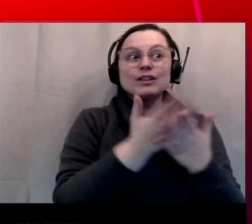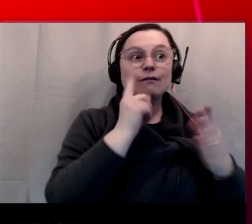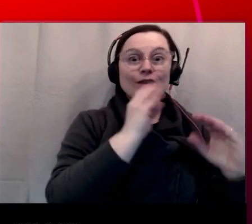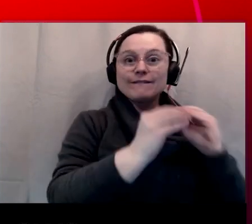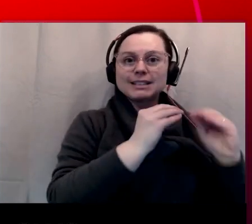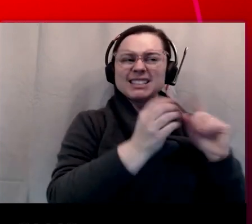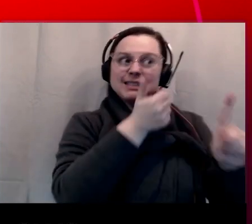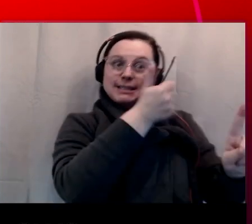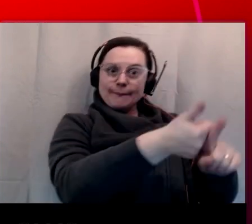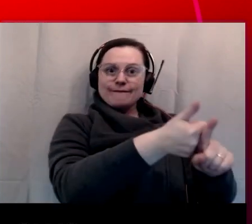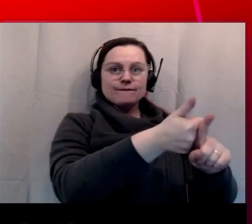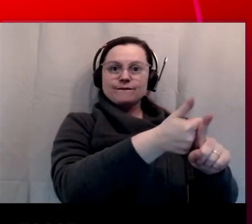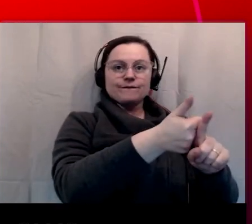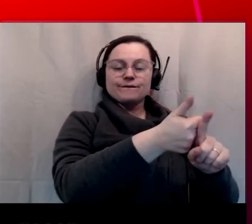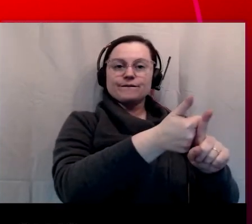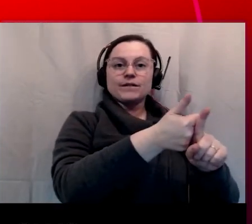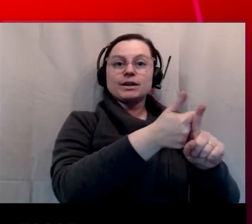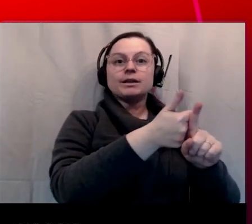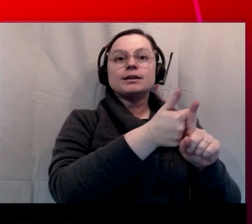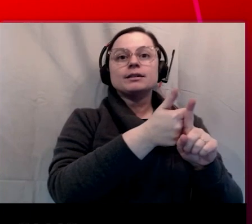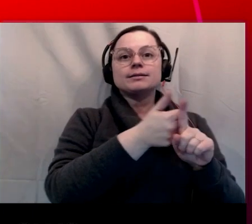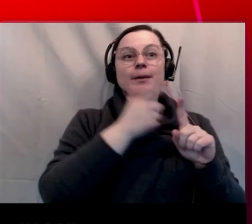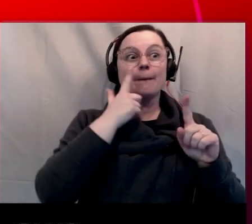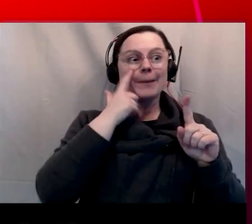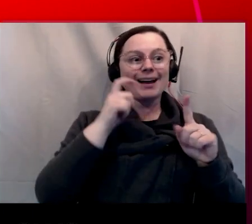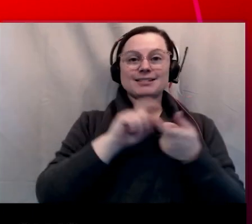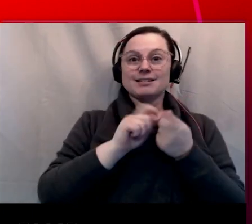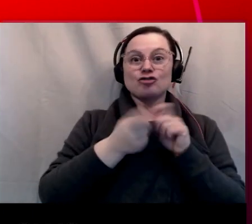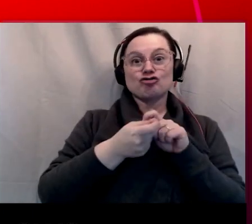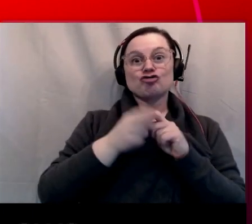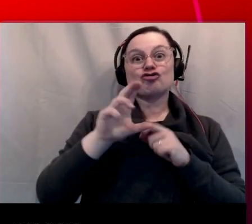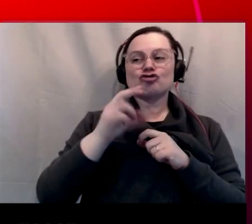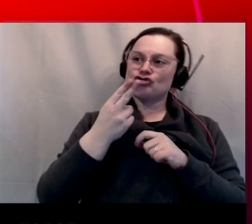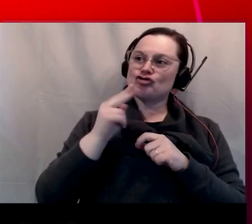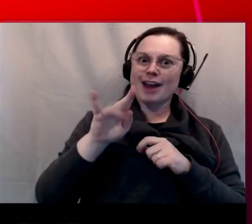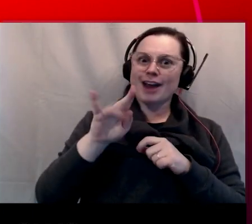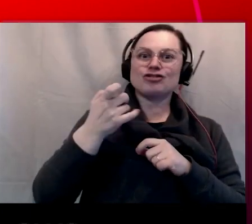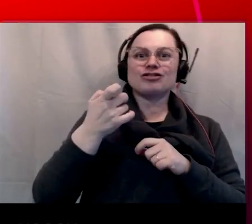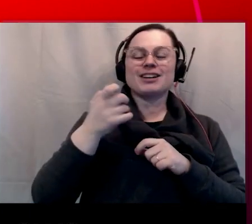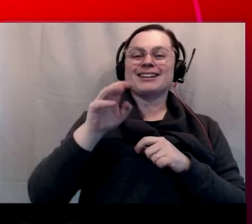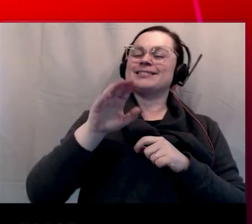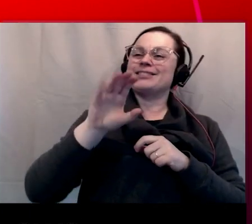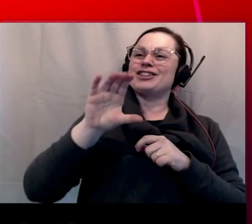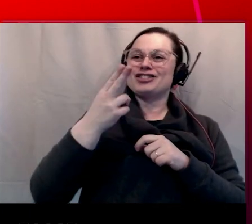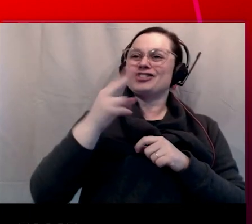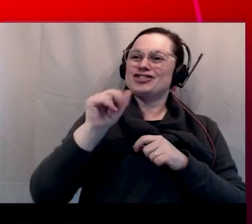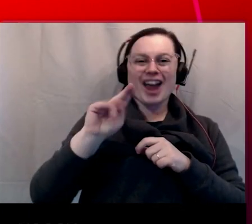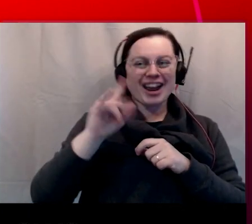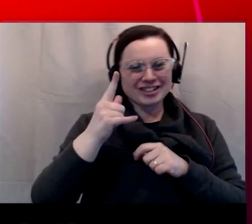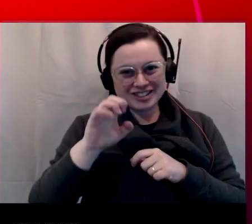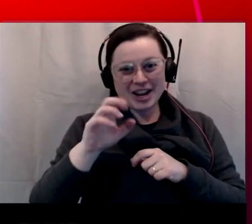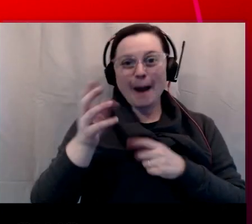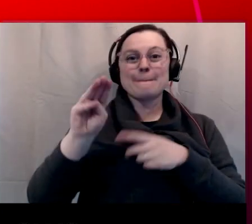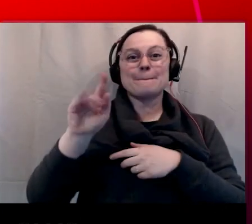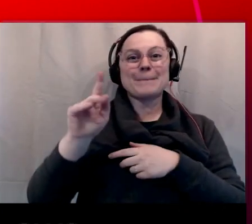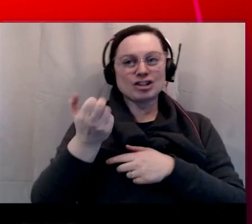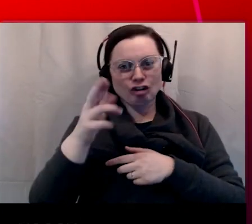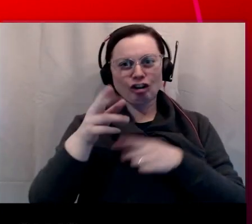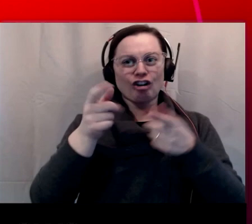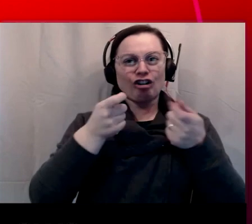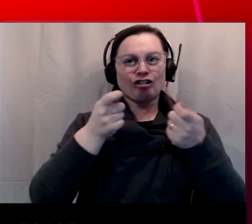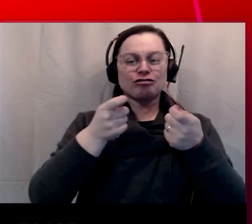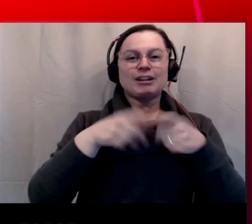And because it's Change Manager, you get all the audits, you get a mechanism of reviewing every single change that comes